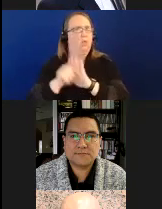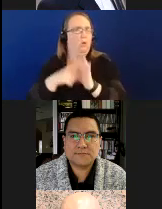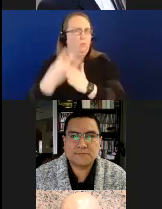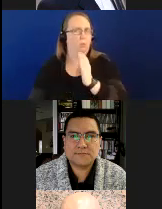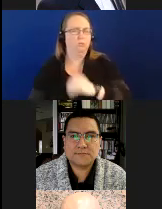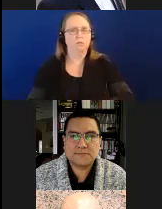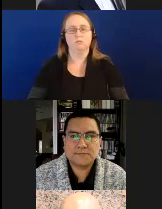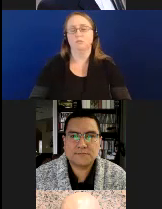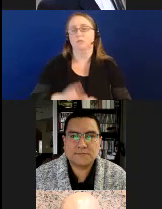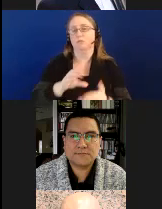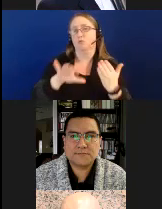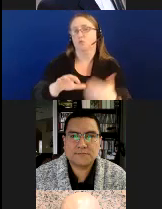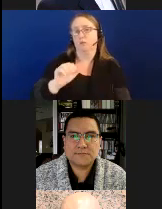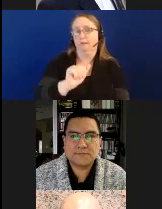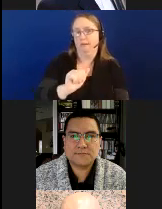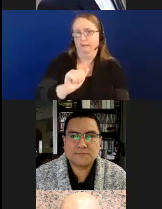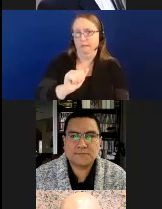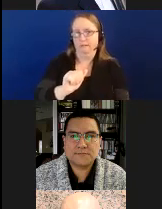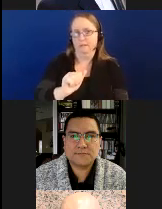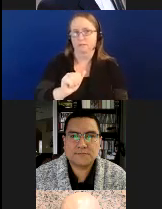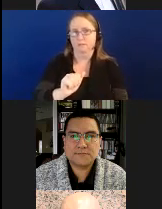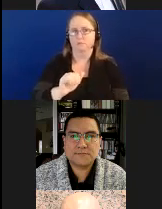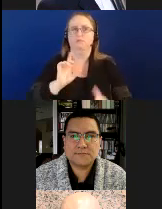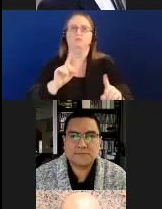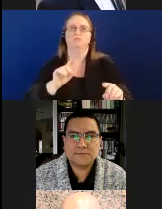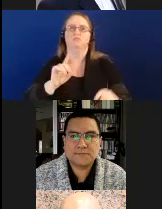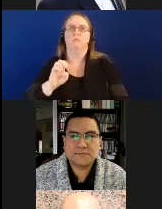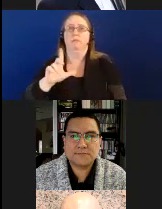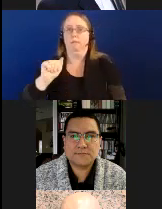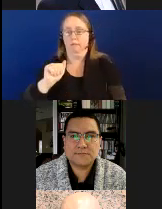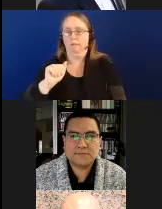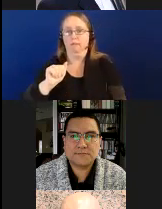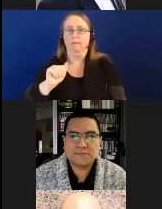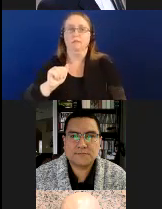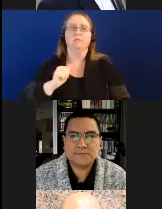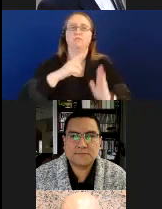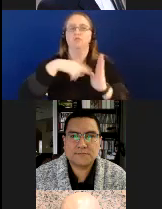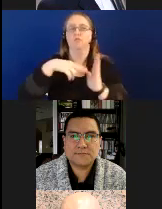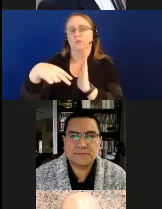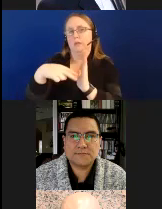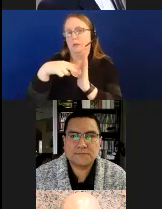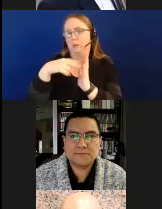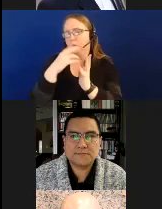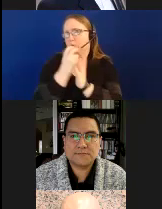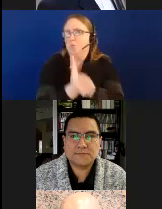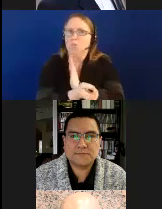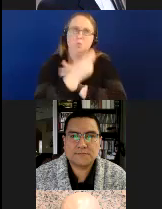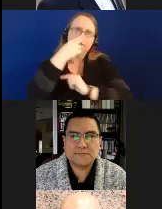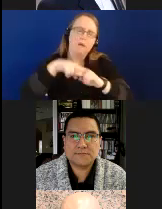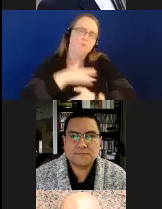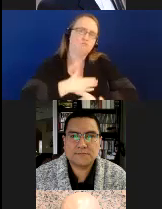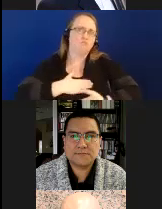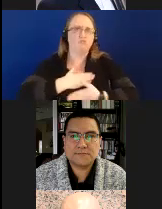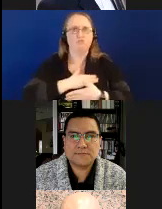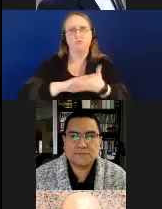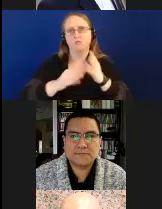Student A is going to their ELA classroom. They are reading this really engaging, really fun story about